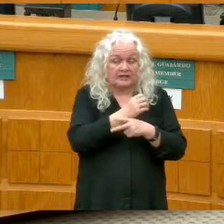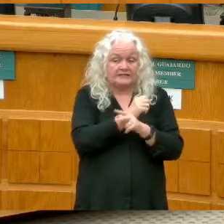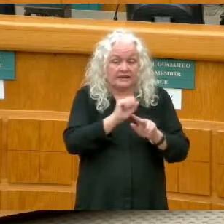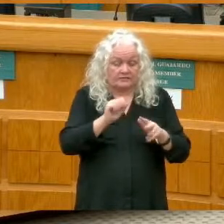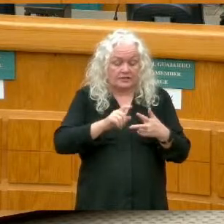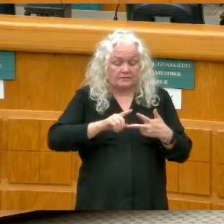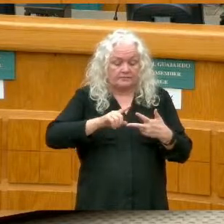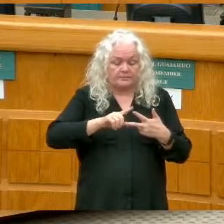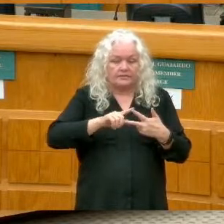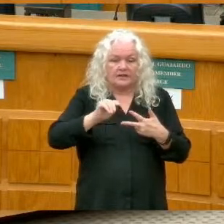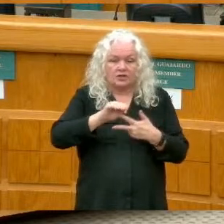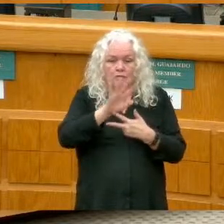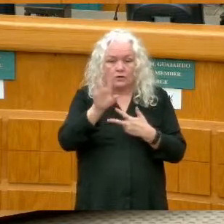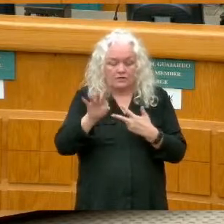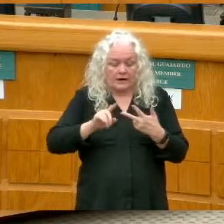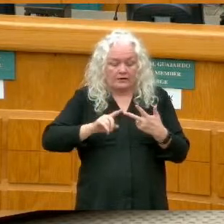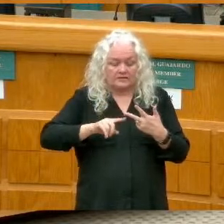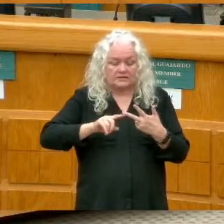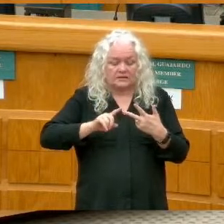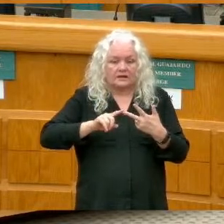safety, hazards,